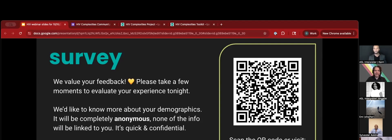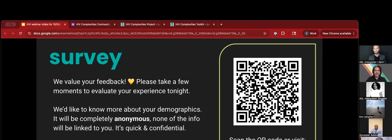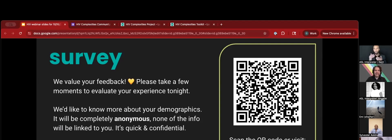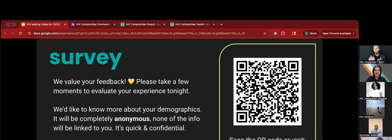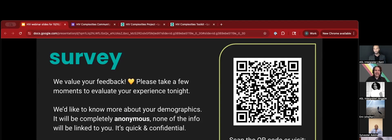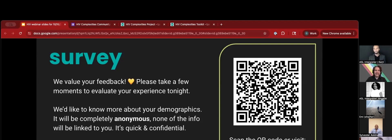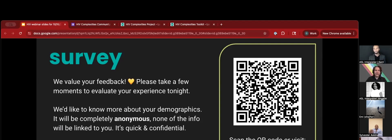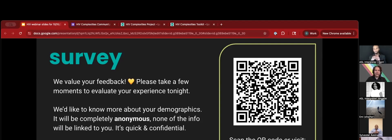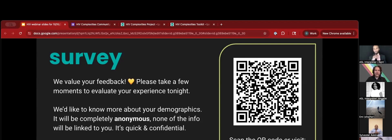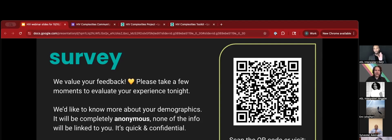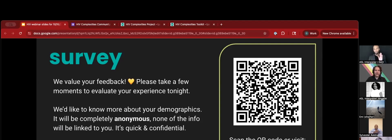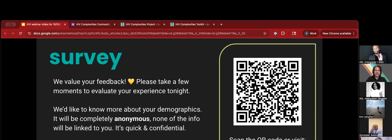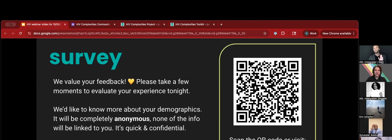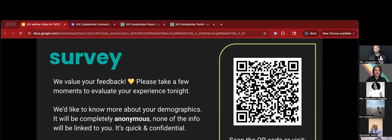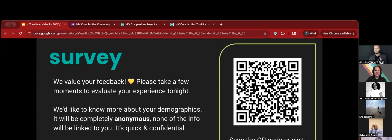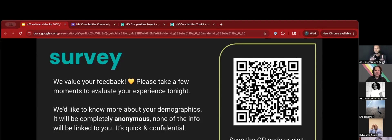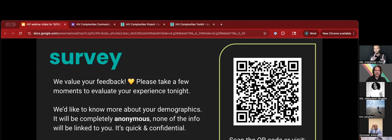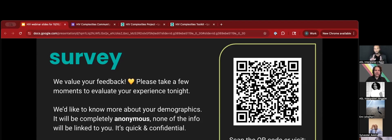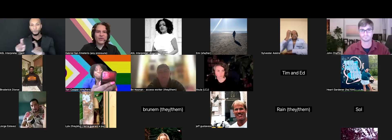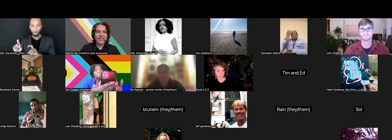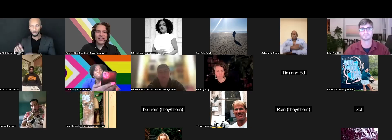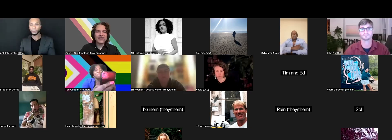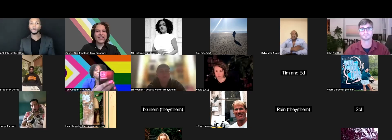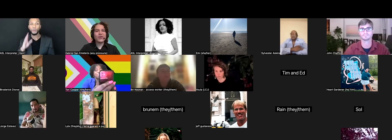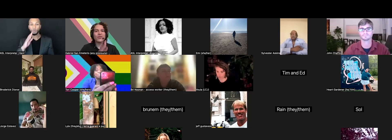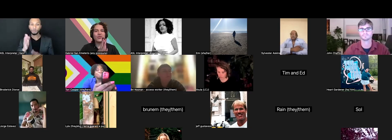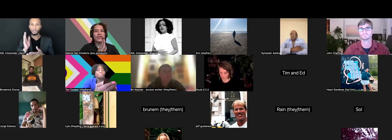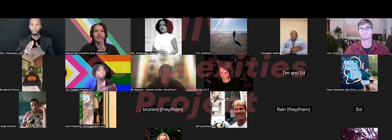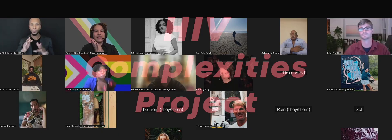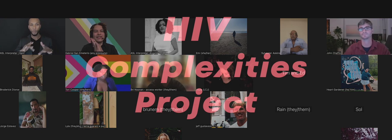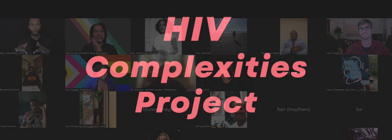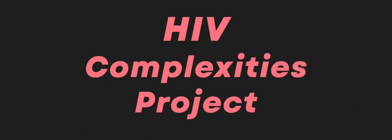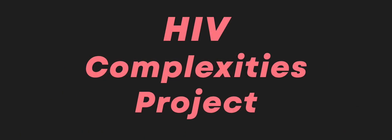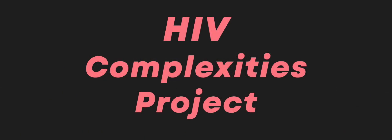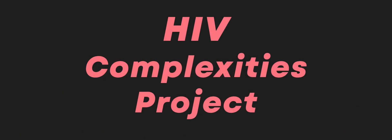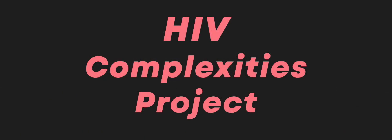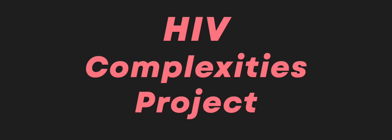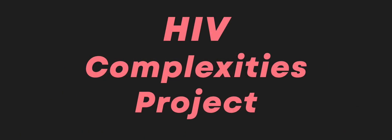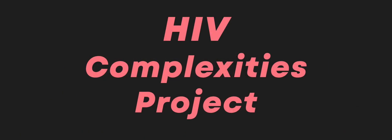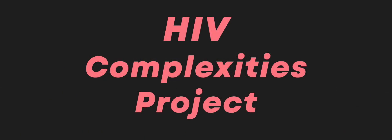survey. We're going to stop the recording. Thank you for joining us.